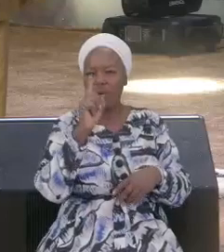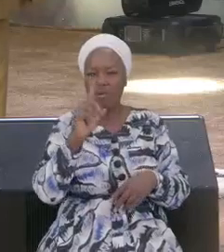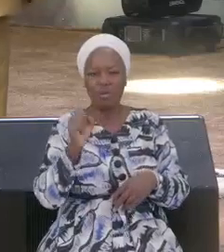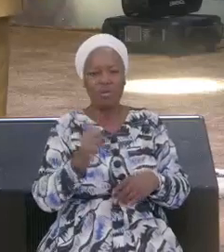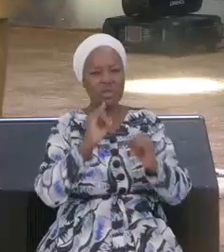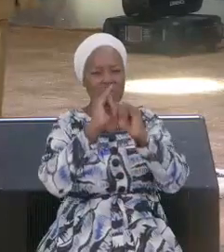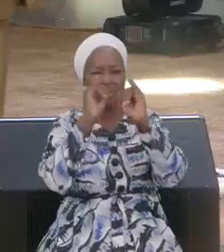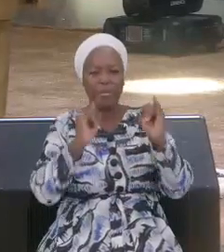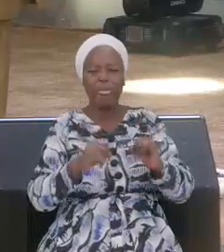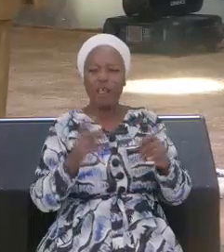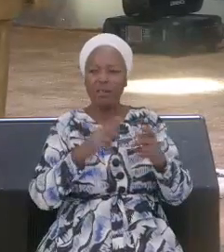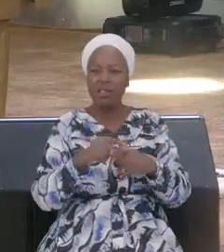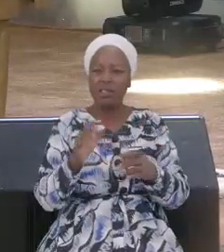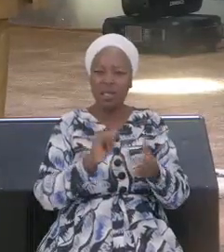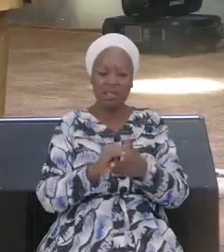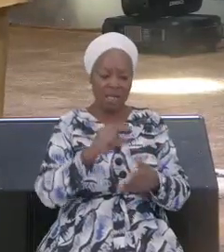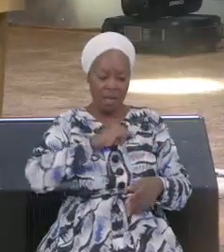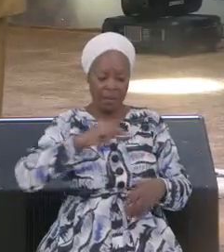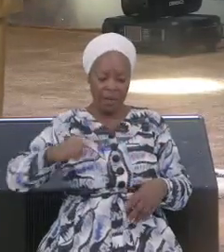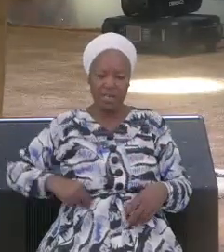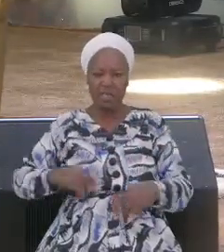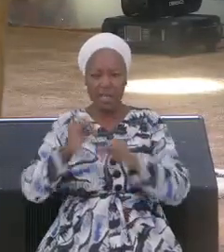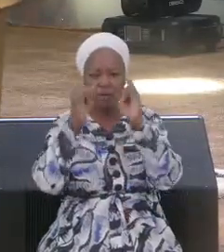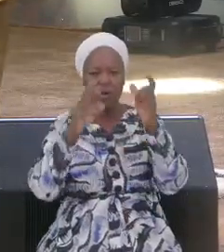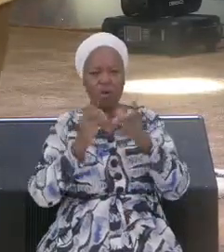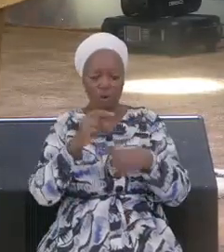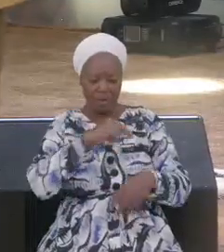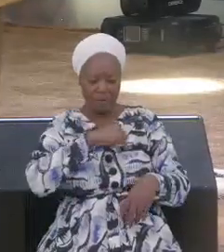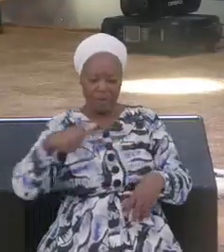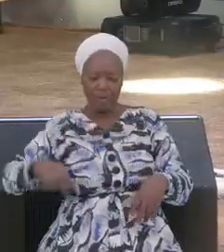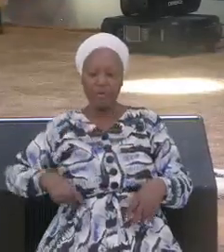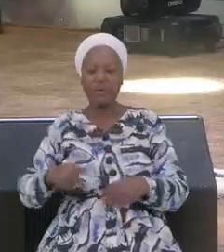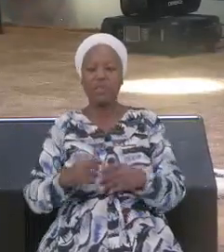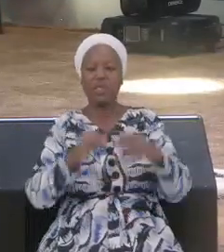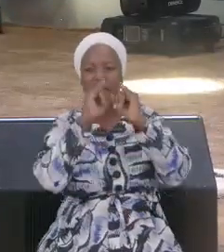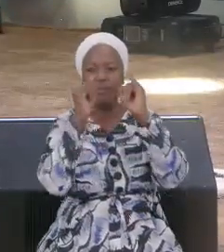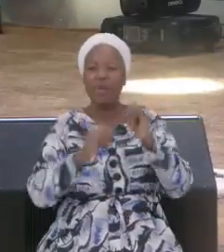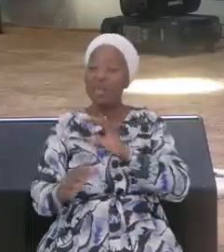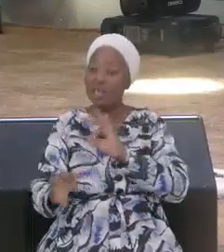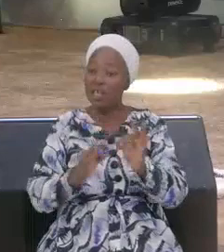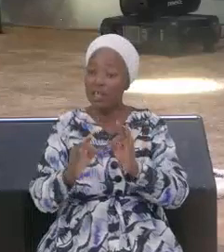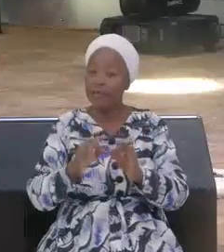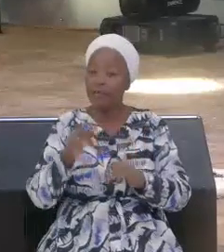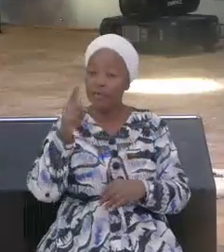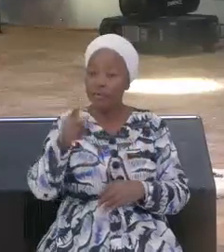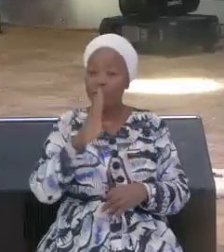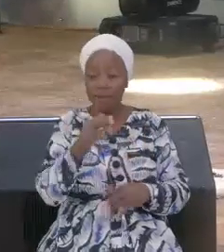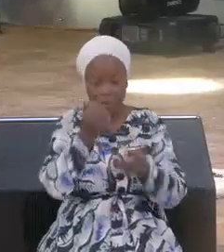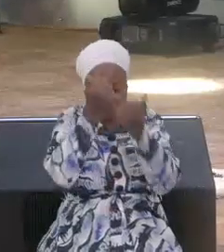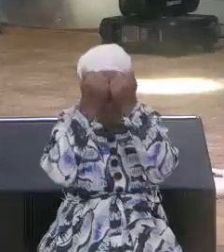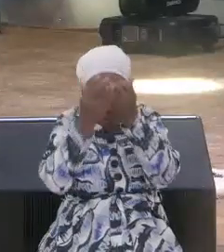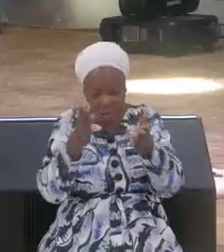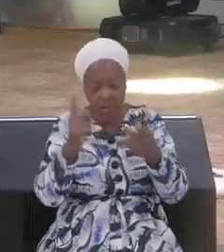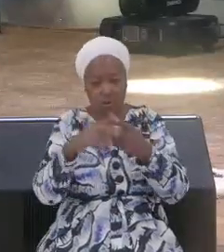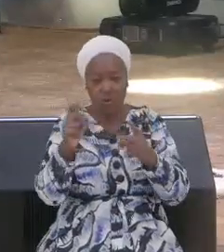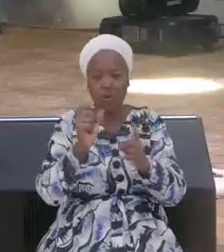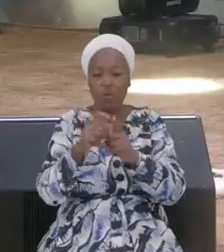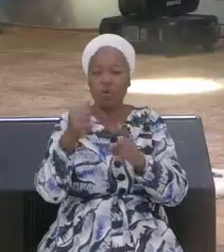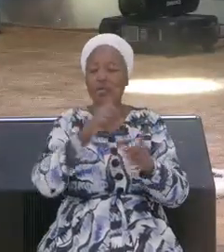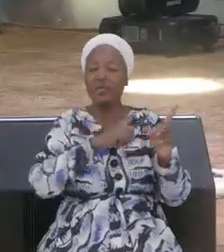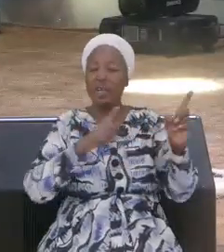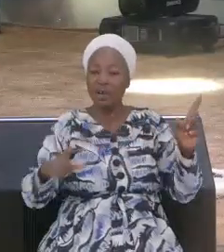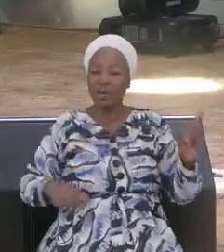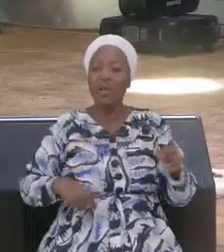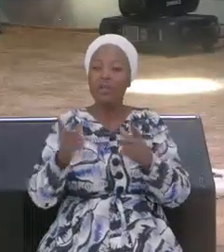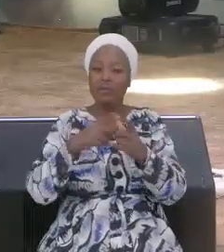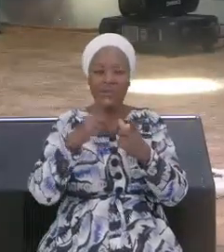image, Nebuchadnezzar's image or Pharaoh's image. If you'll be obedient to the word of the Lord,